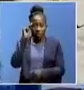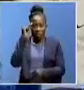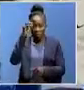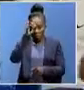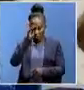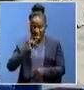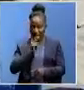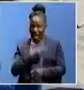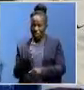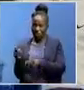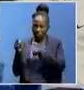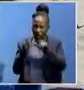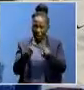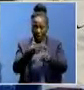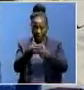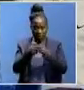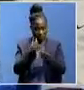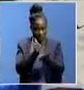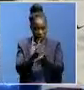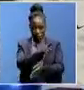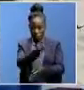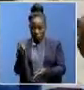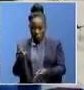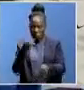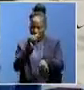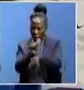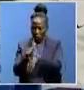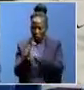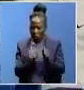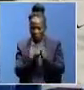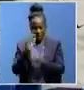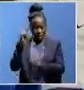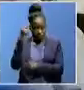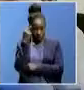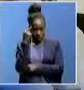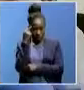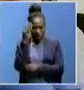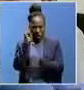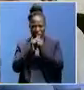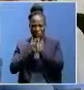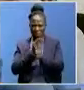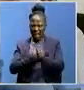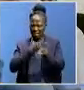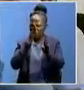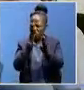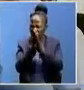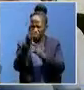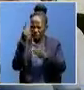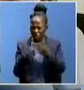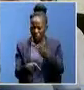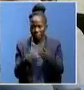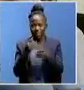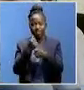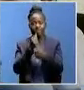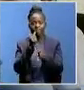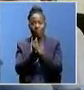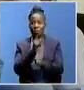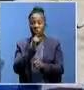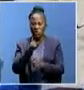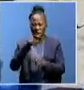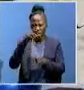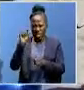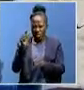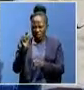here to make sure that we help you, we run with you as government, because the focus of all of us is to make sure that the mineral